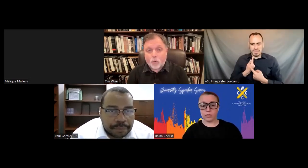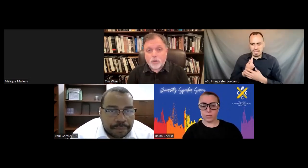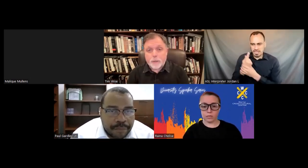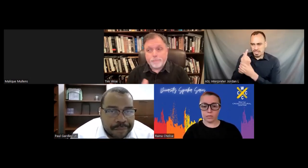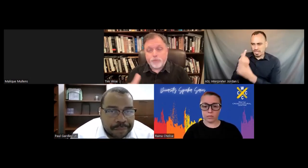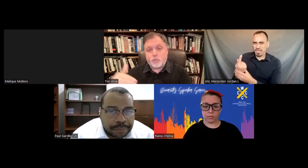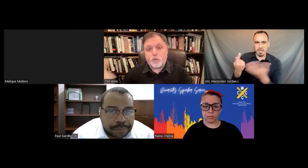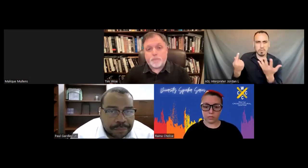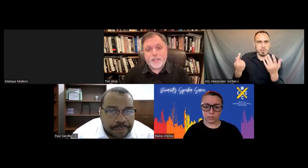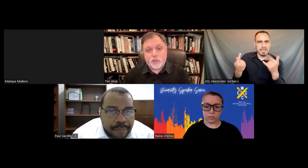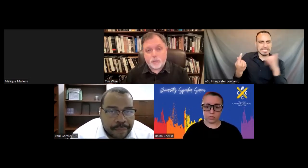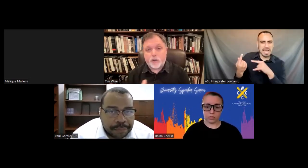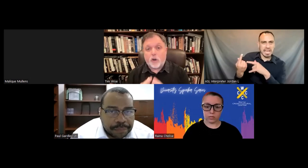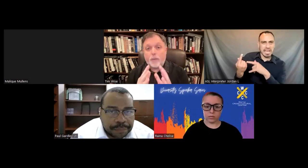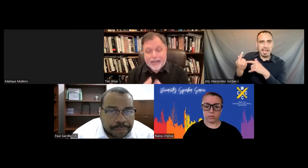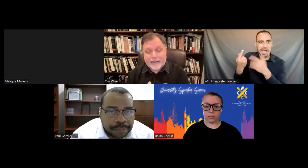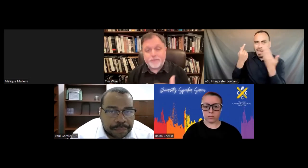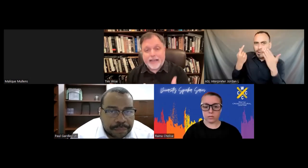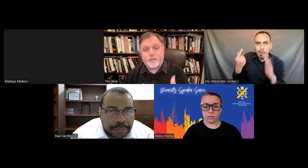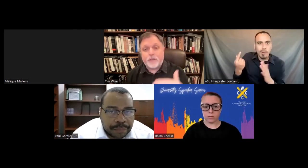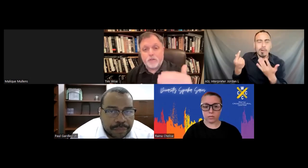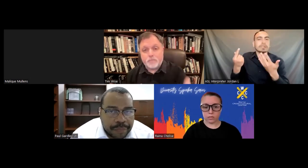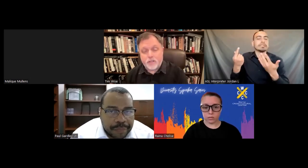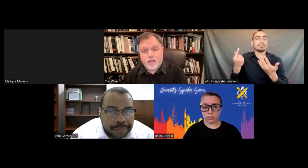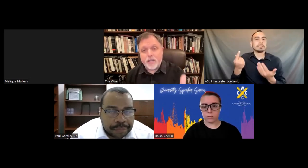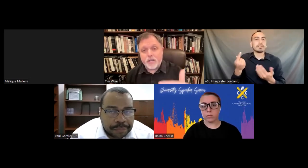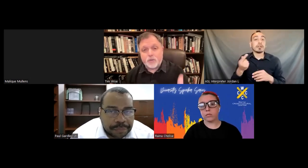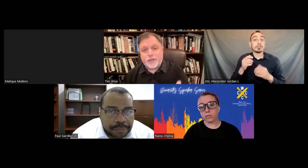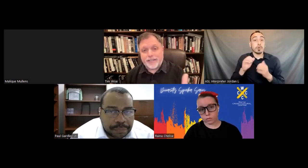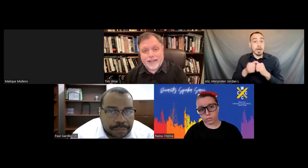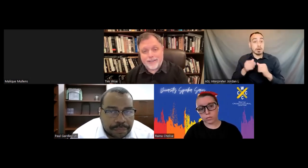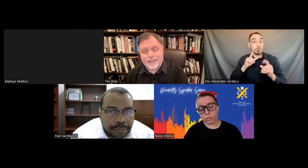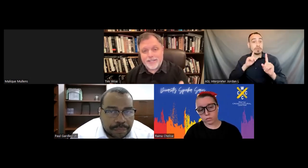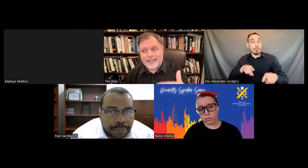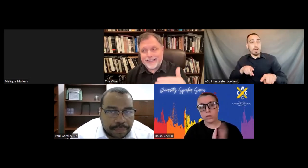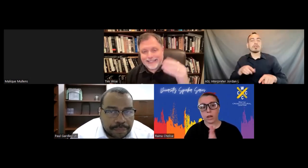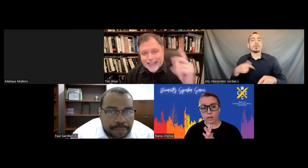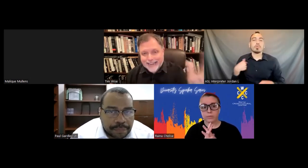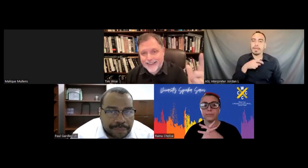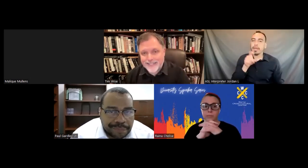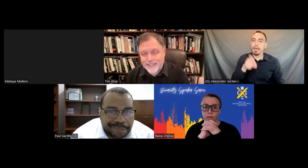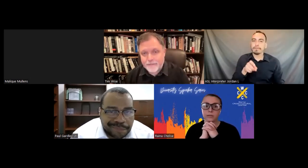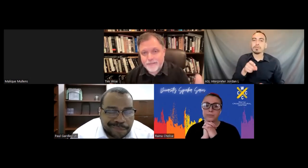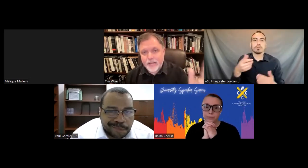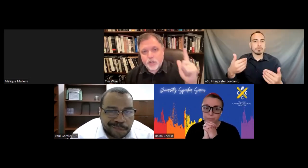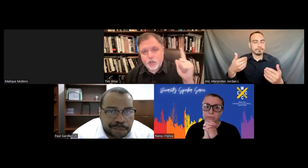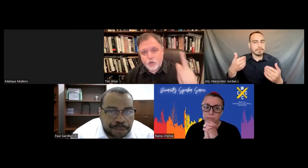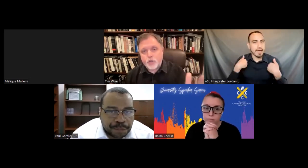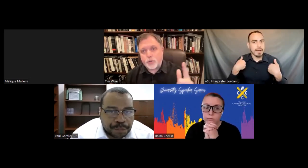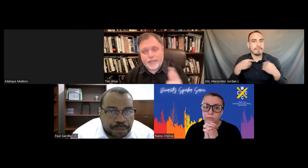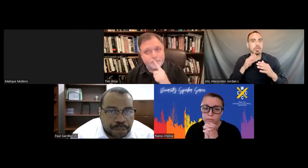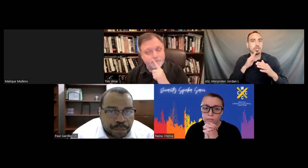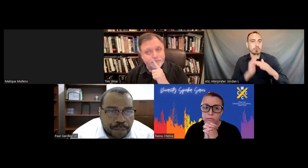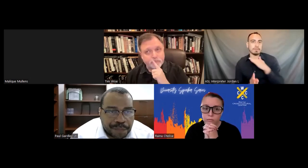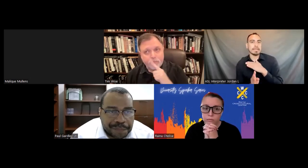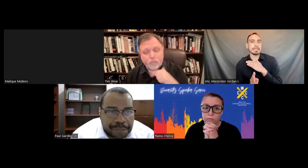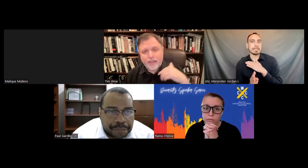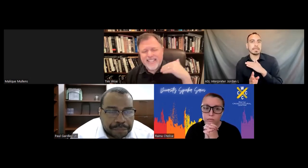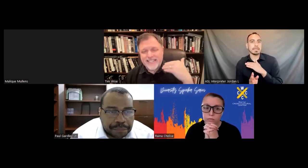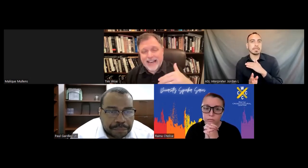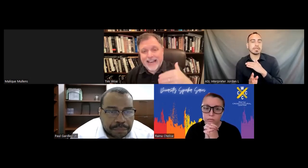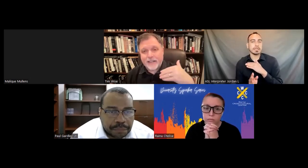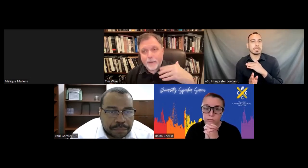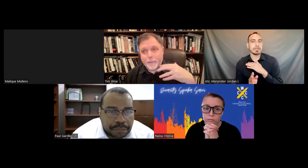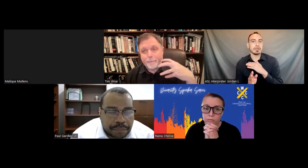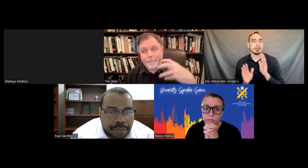In order to respond to it, though, we have to have the humility to acknowledge that that kind of stuff usually